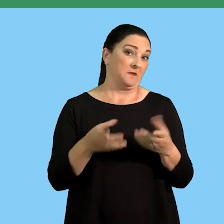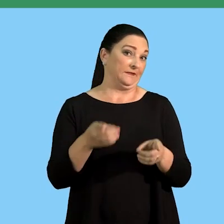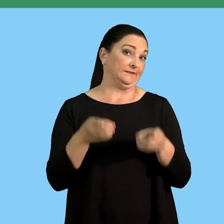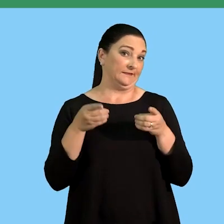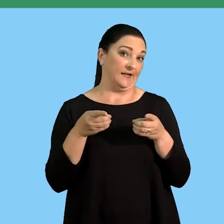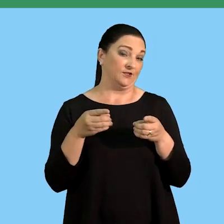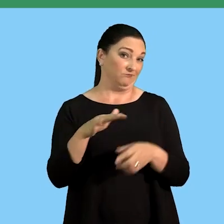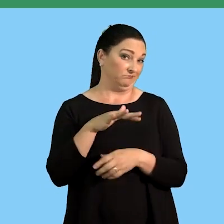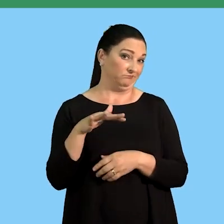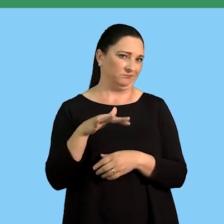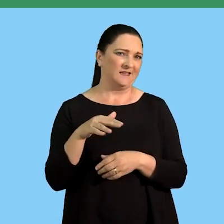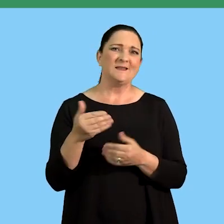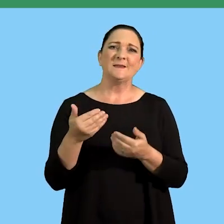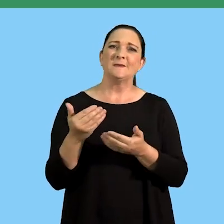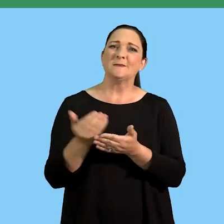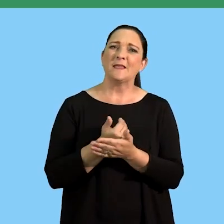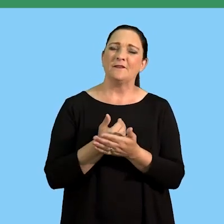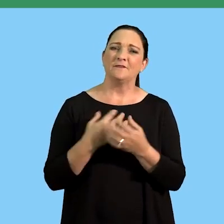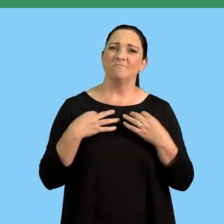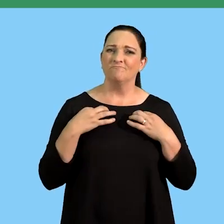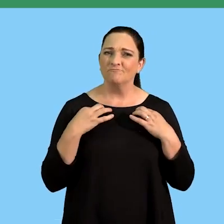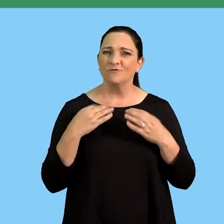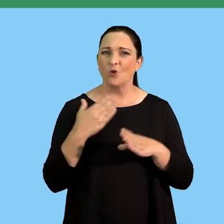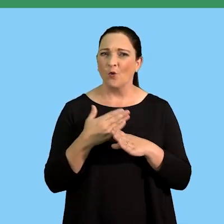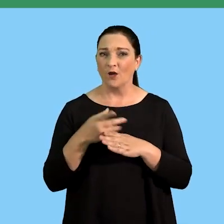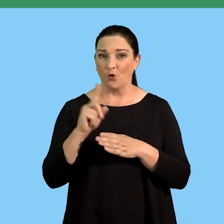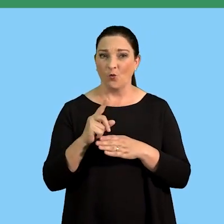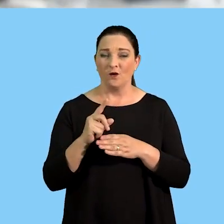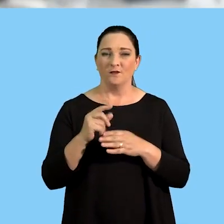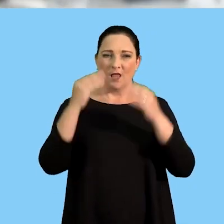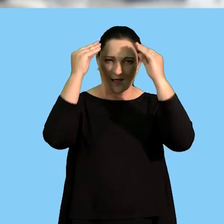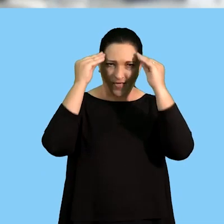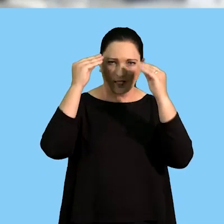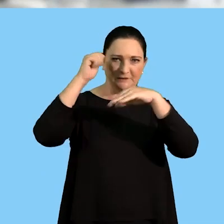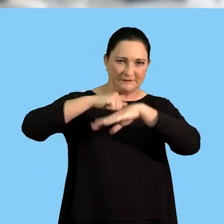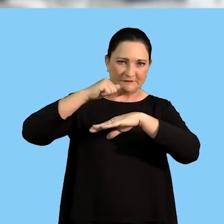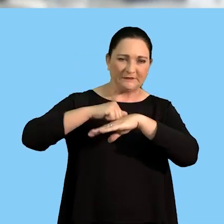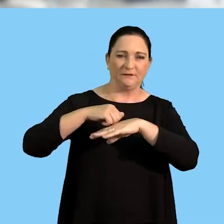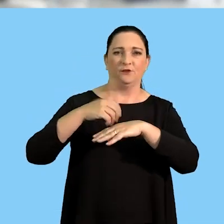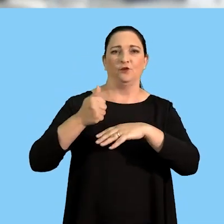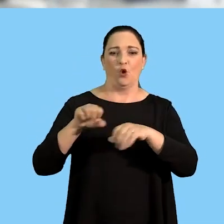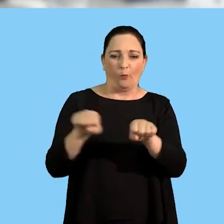situations. Now, you will remember that the safety gear that we are talking about includes your